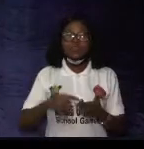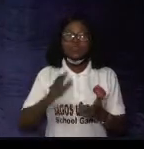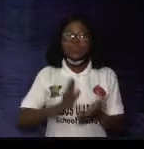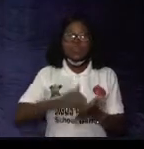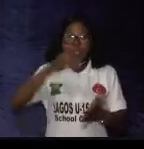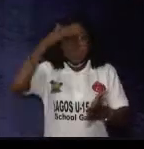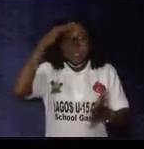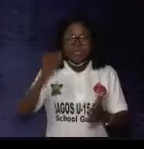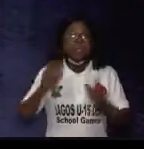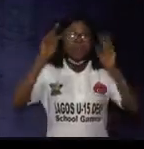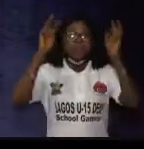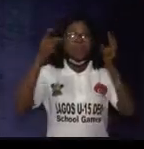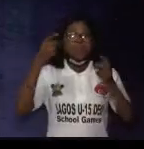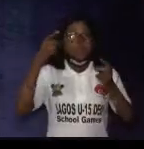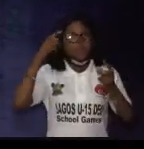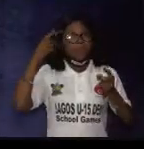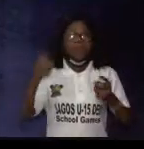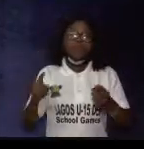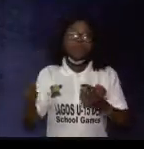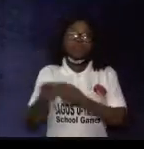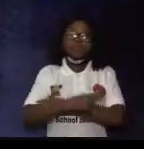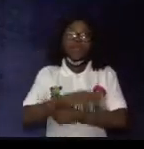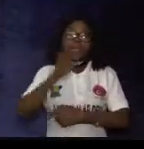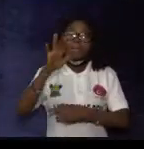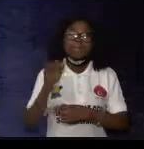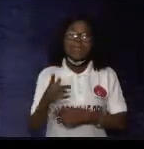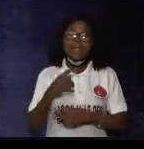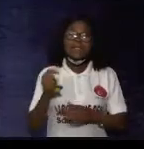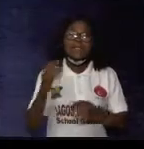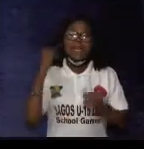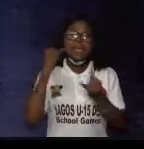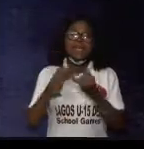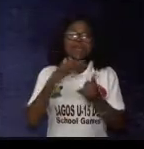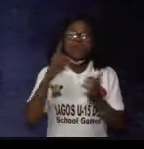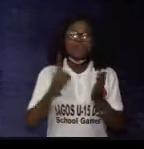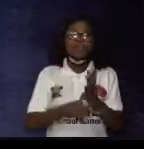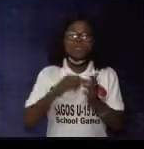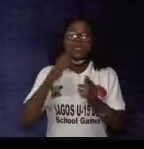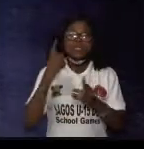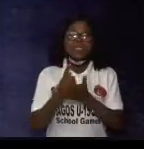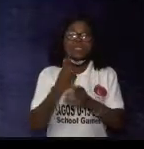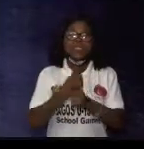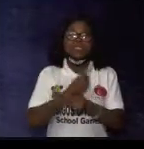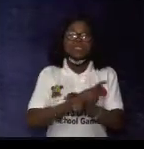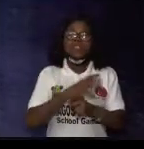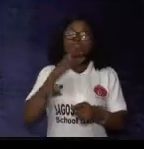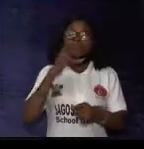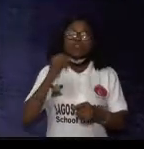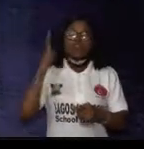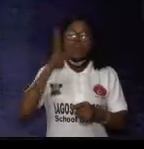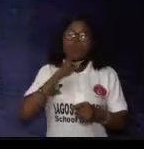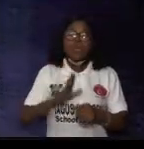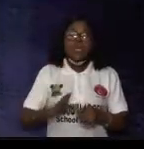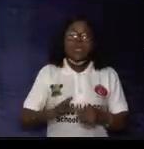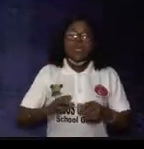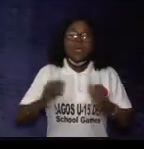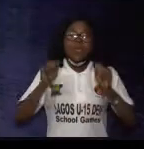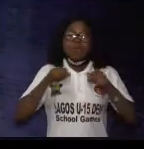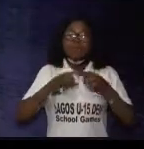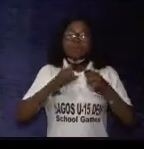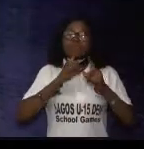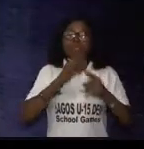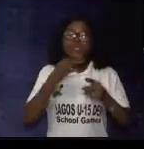Now to the learning objective for today. By the end of this lesson, you should be able to say the